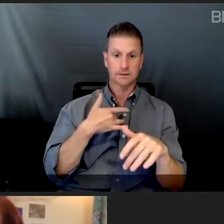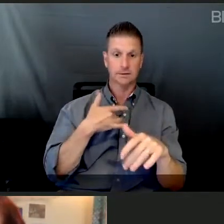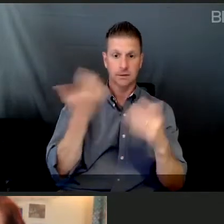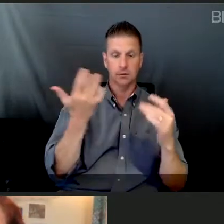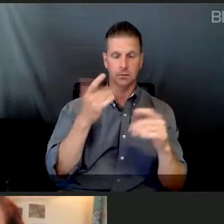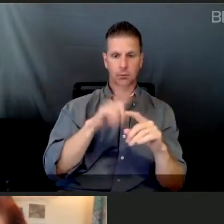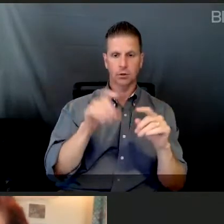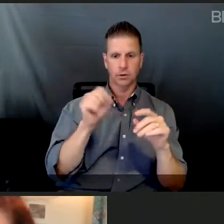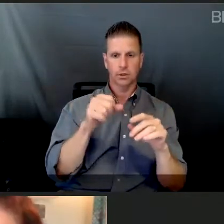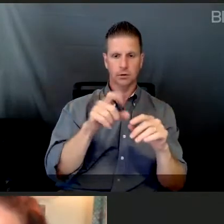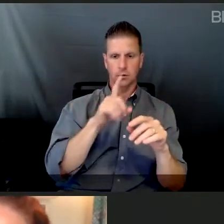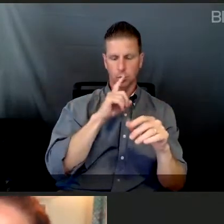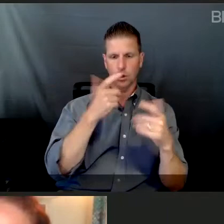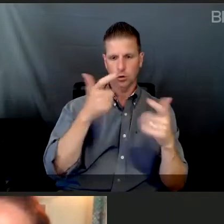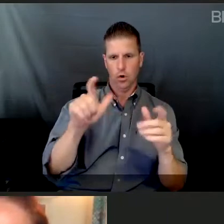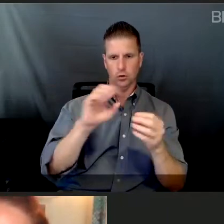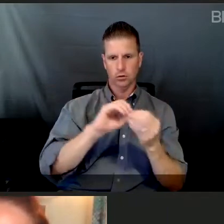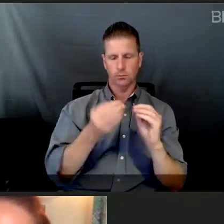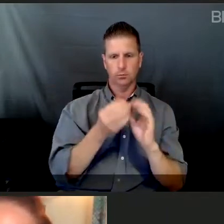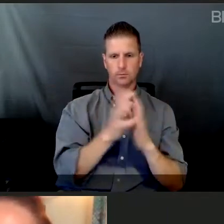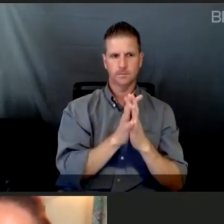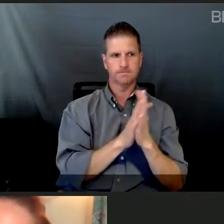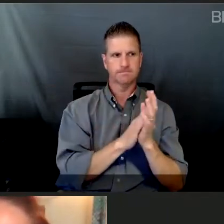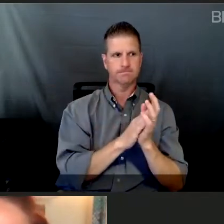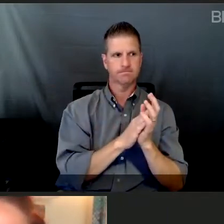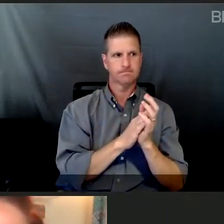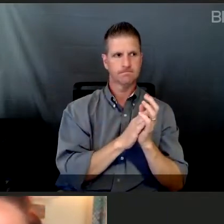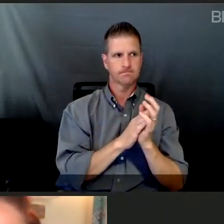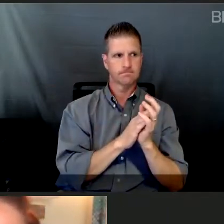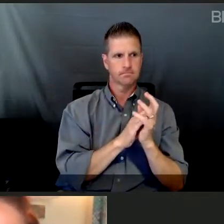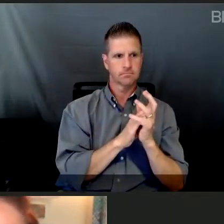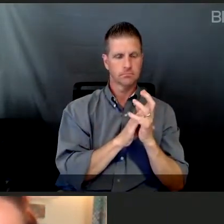but yes, it's a very large number.